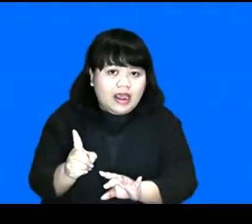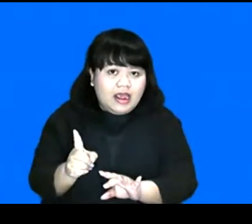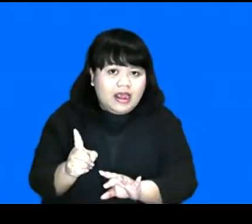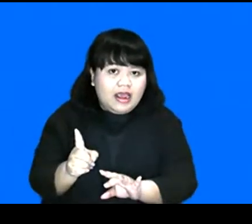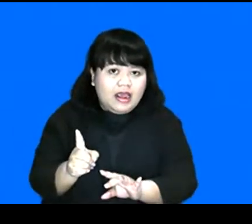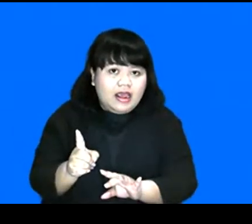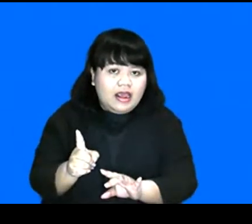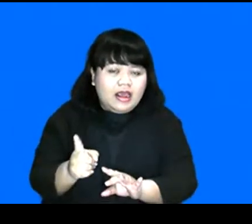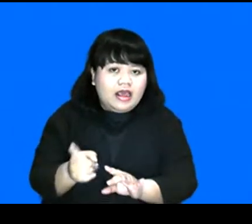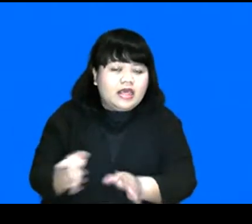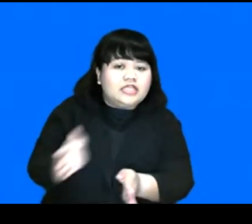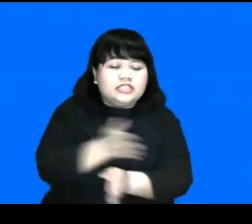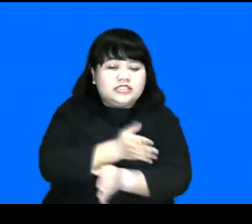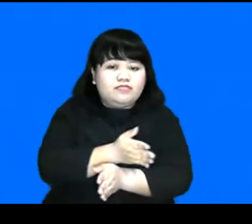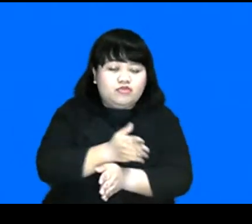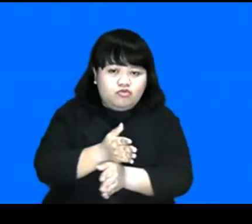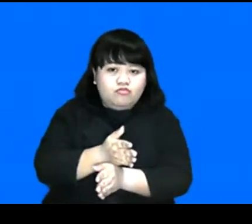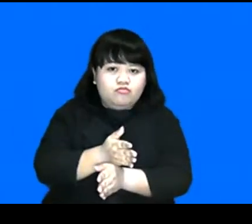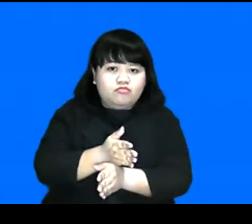women?